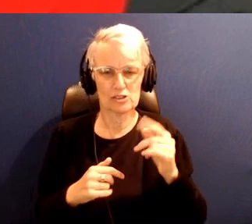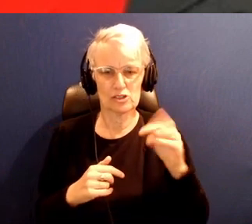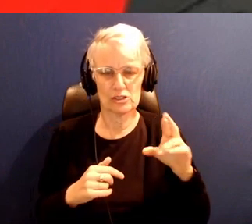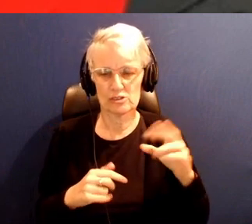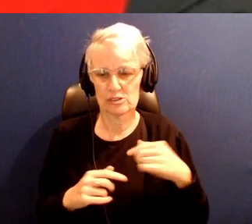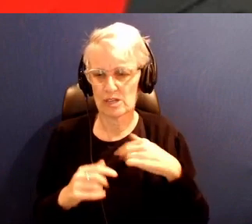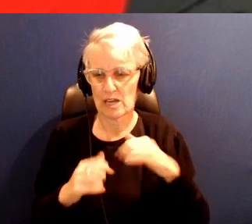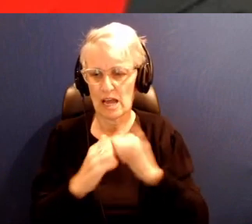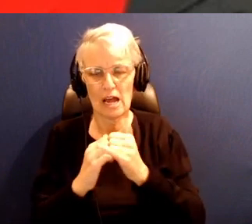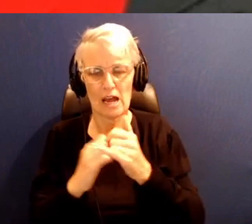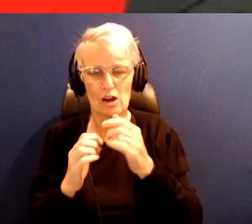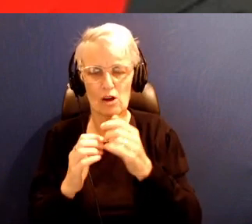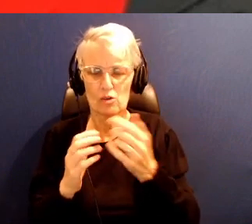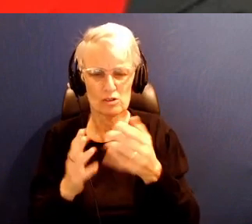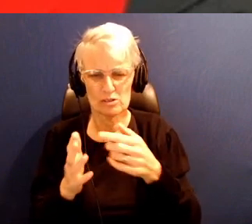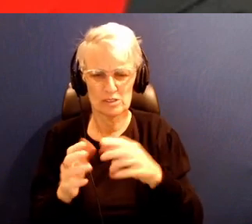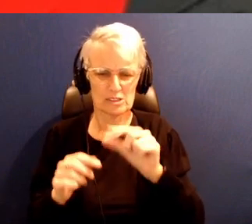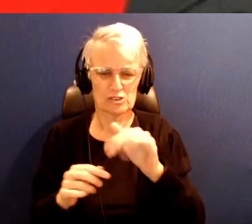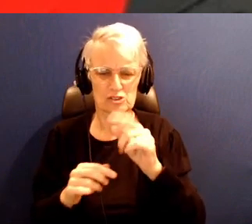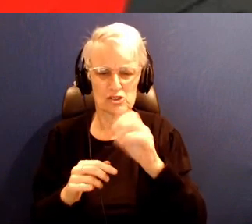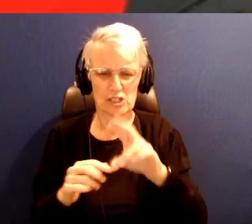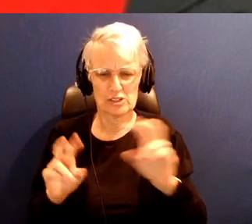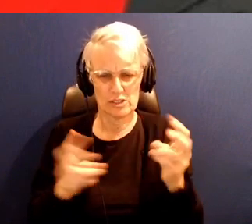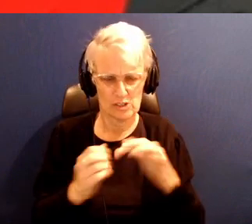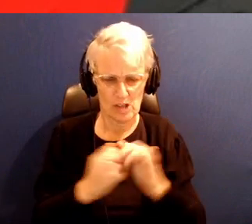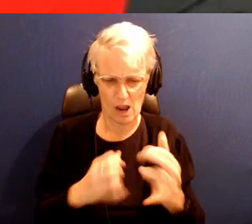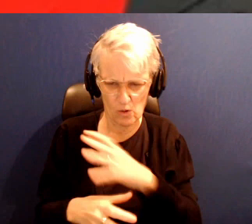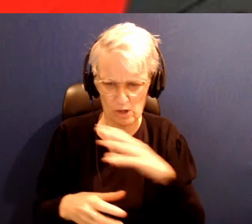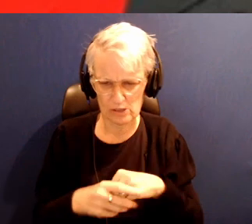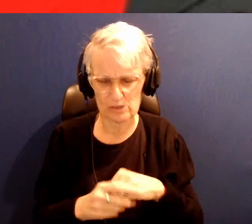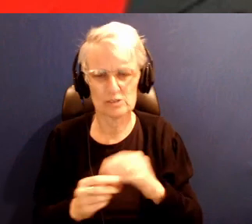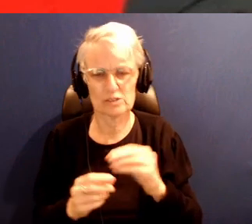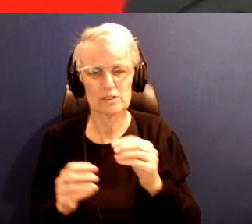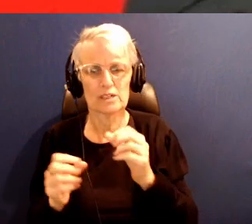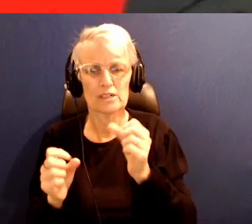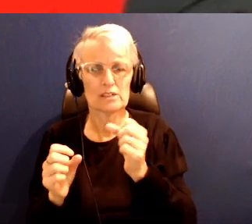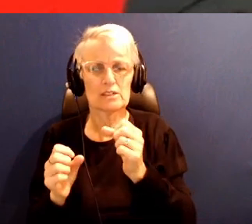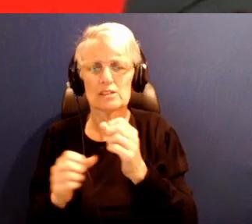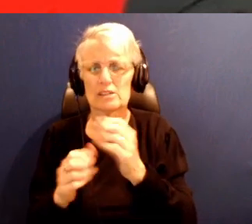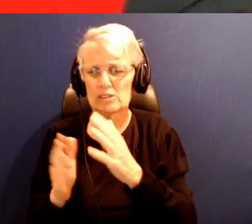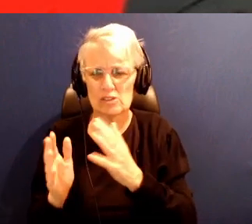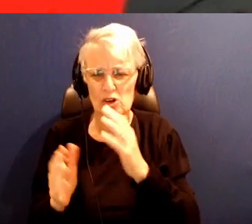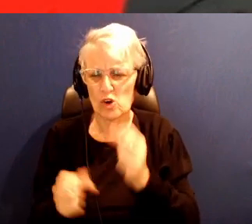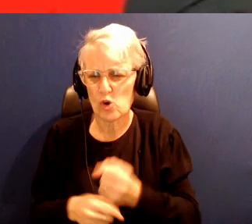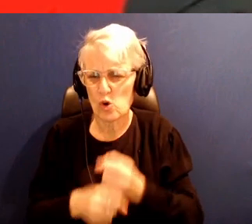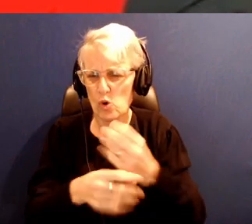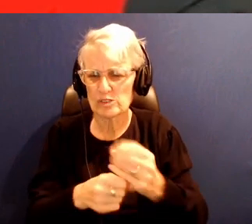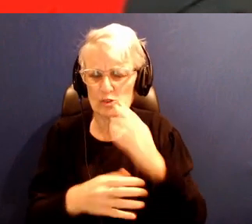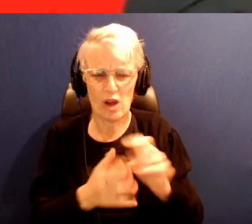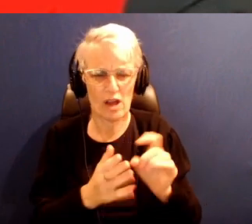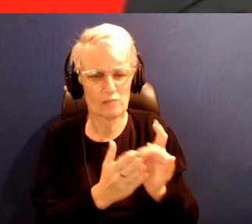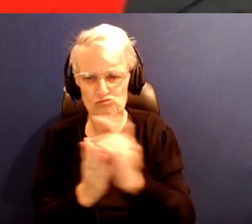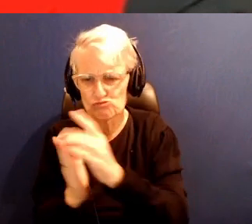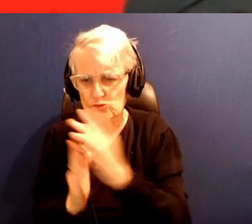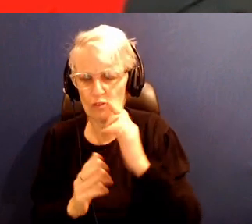your recruitment and retention strategy will take gender issues into account. The structural causes of exclusion from the